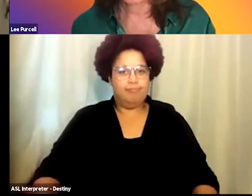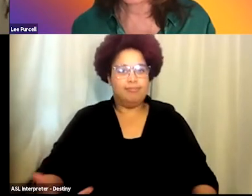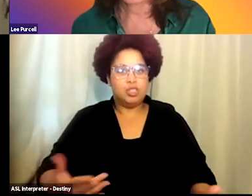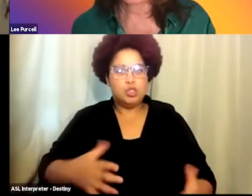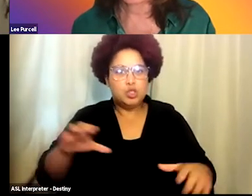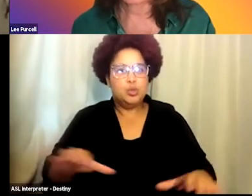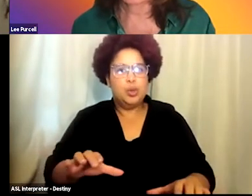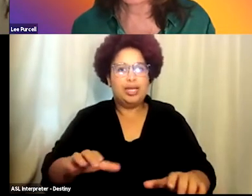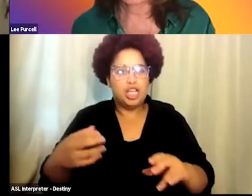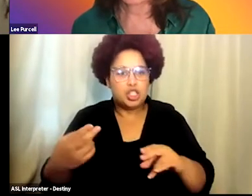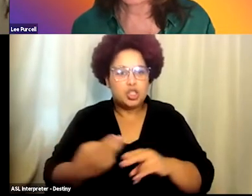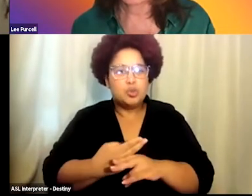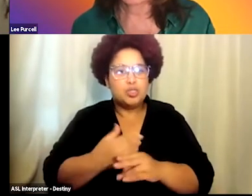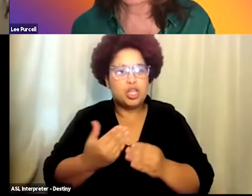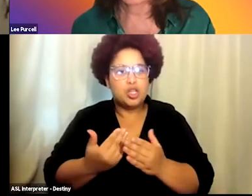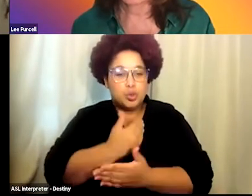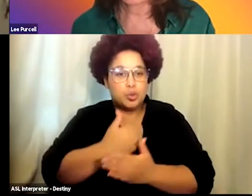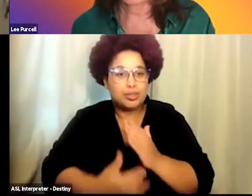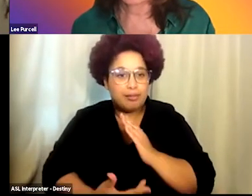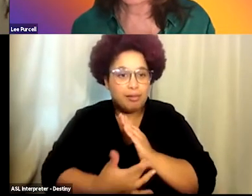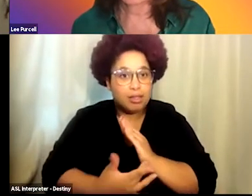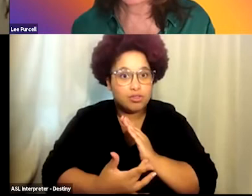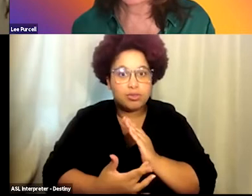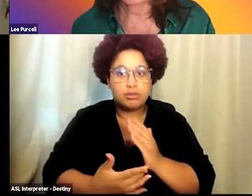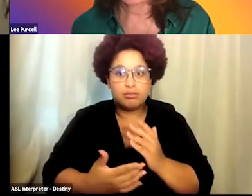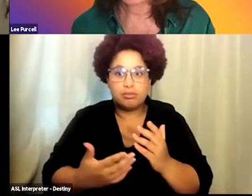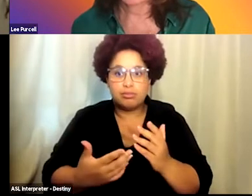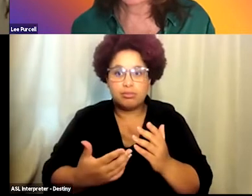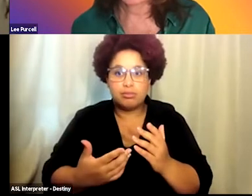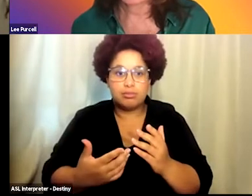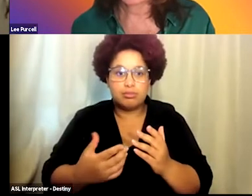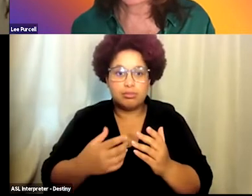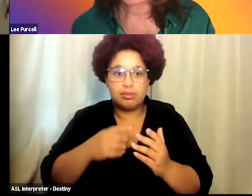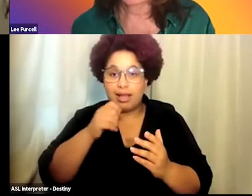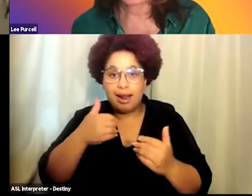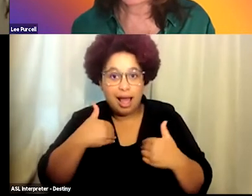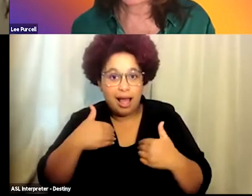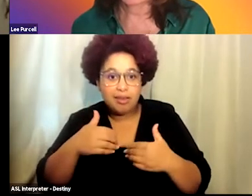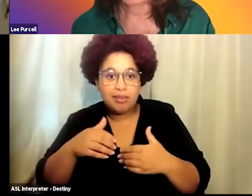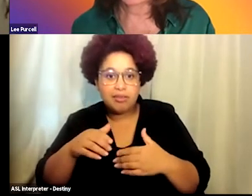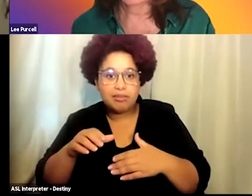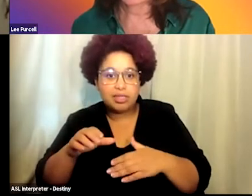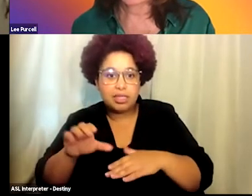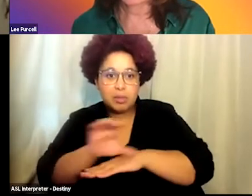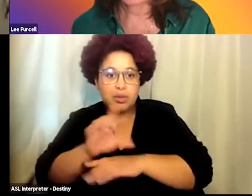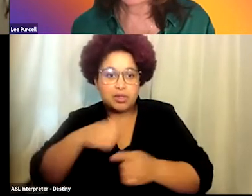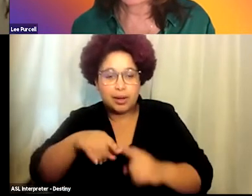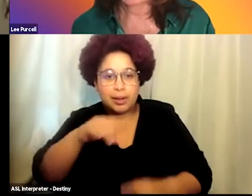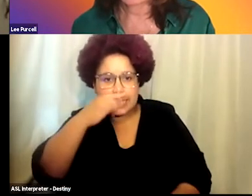how to use a new technology, which, they didn't even have computers or whatever when I was a